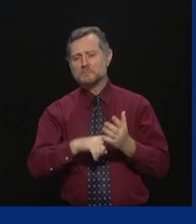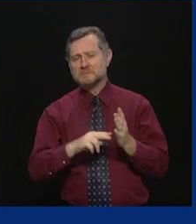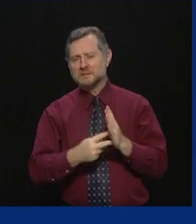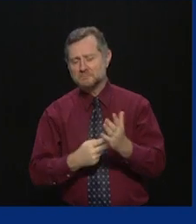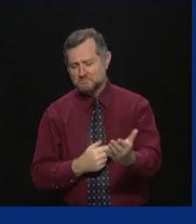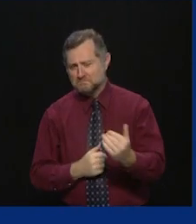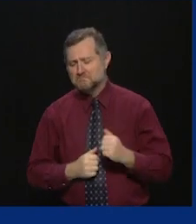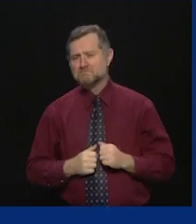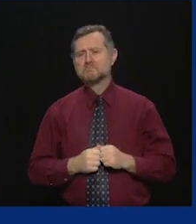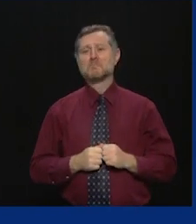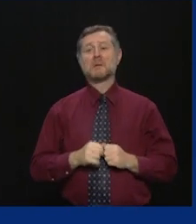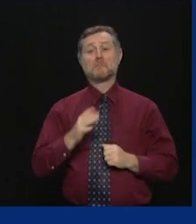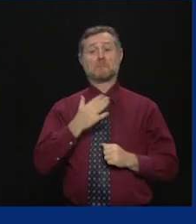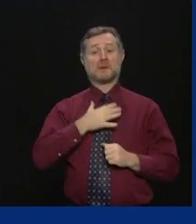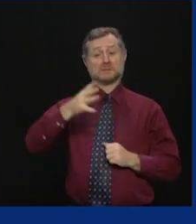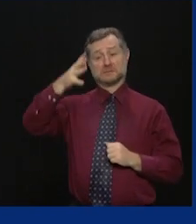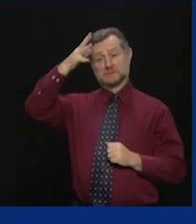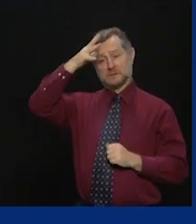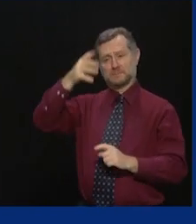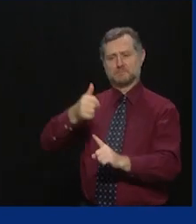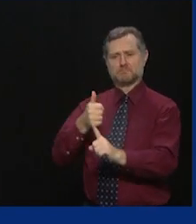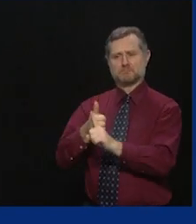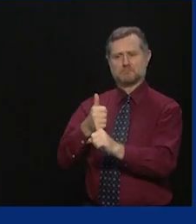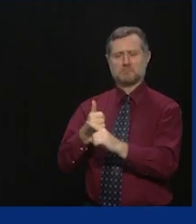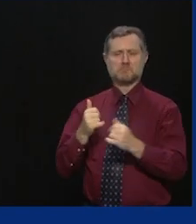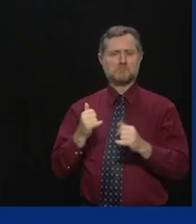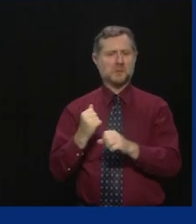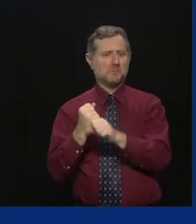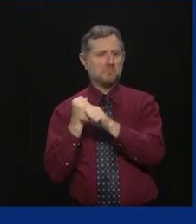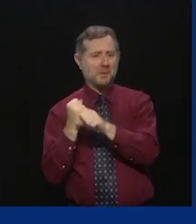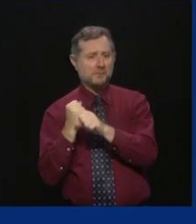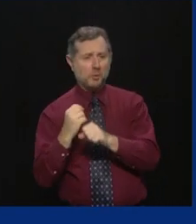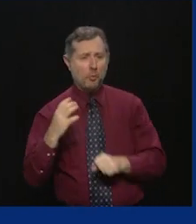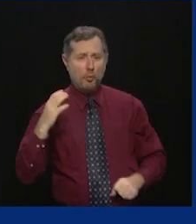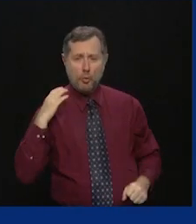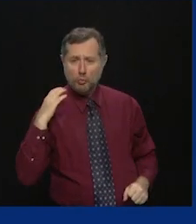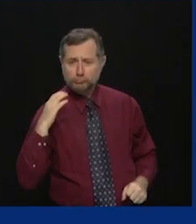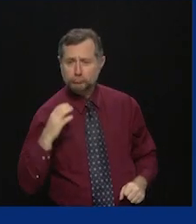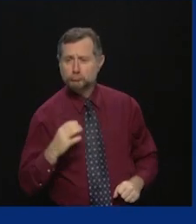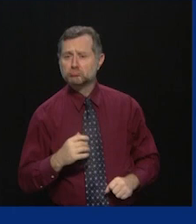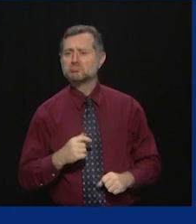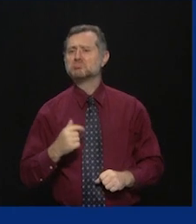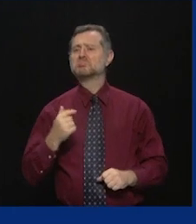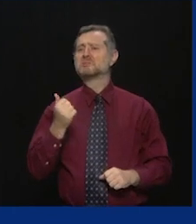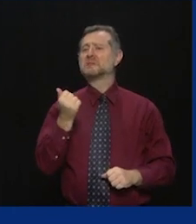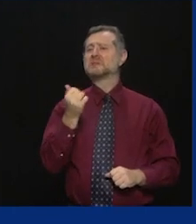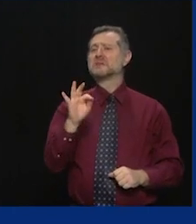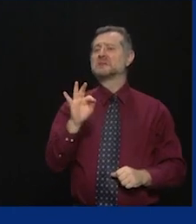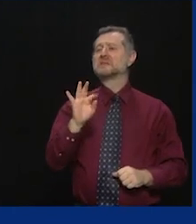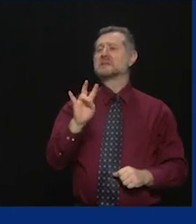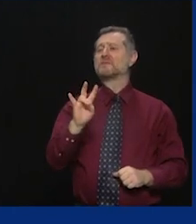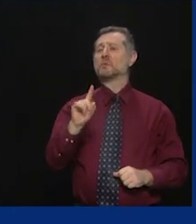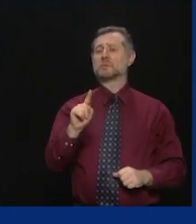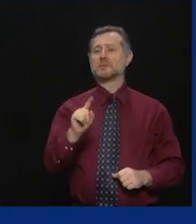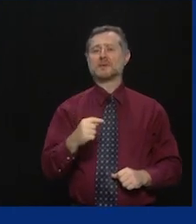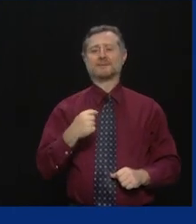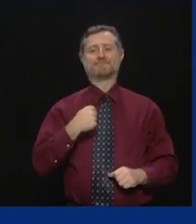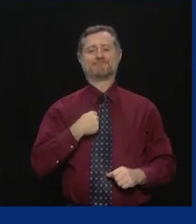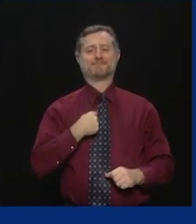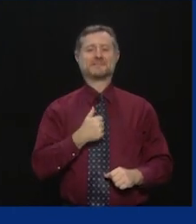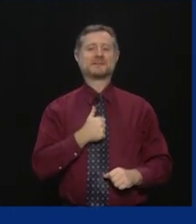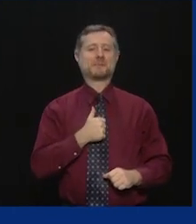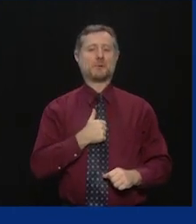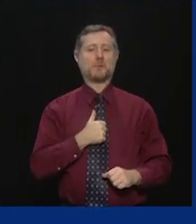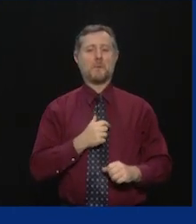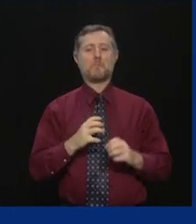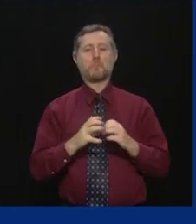was the baseball coach, among other things, and in 1971, yours truly was the ball boy over here at Silver